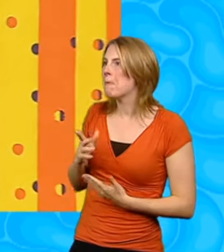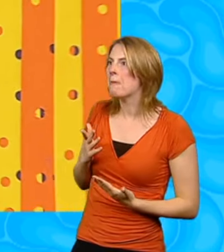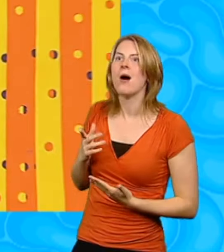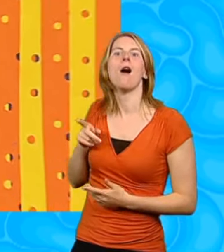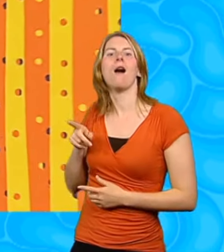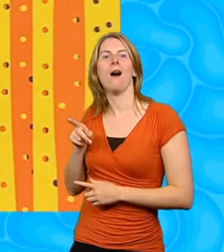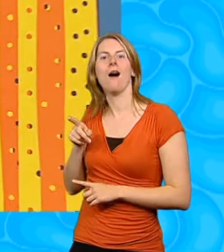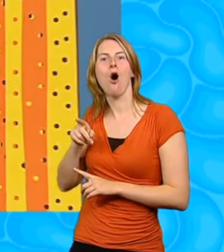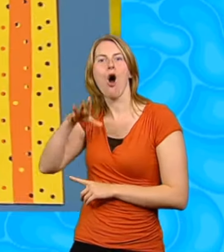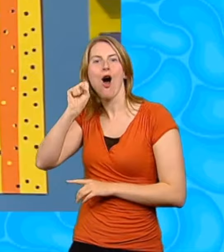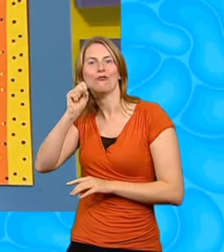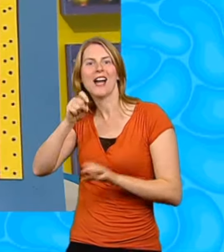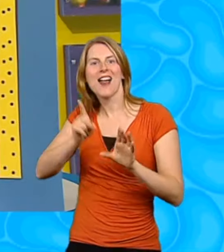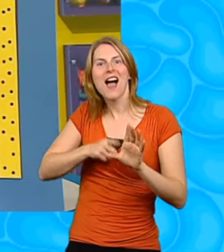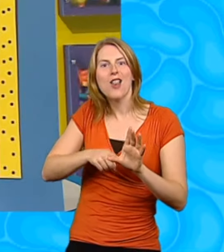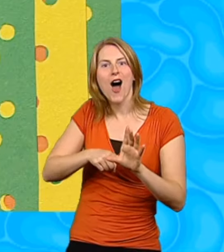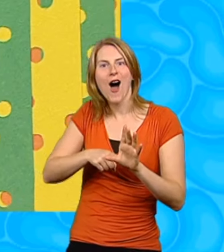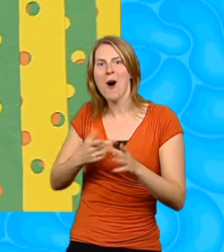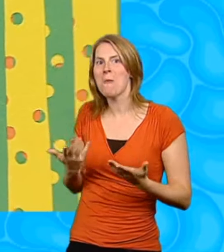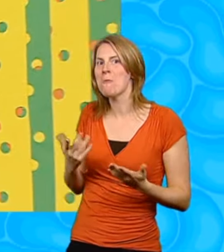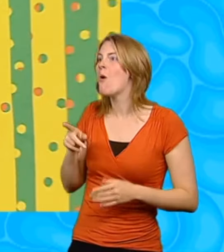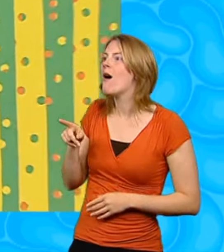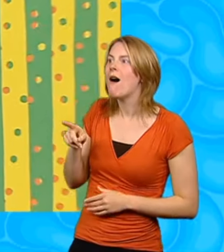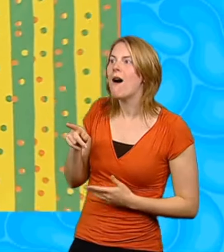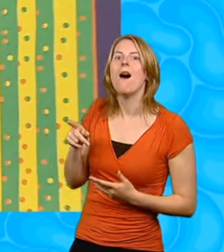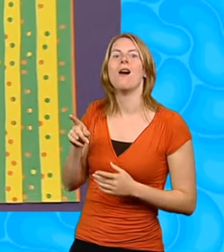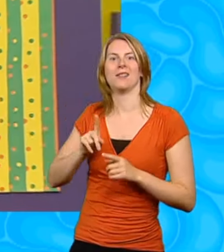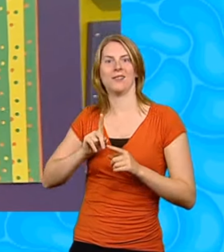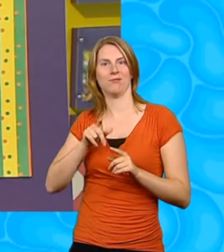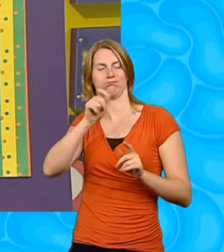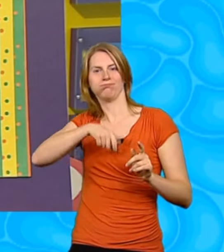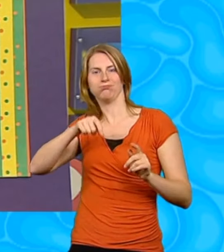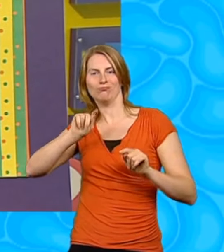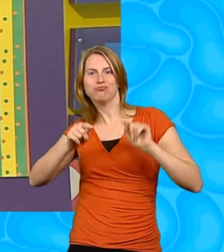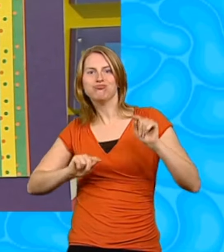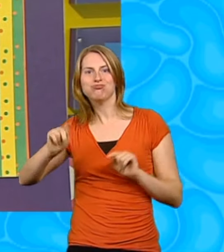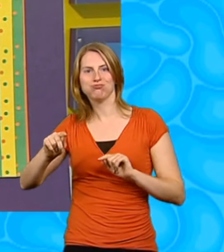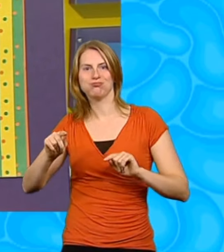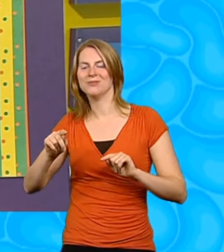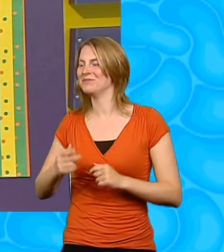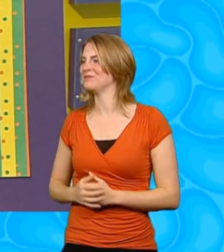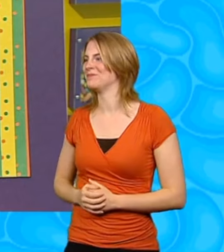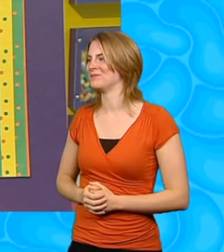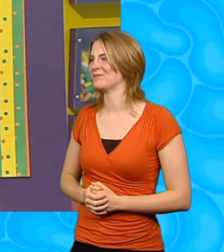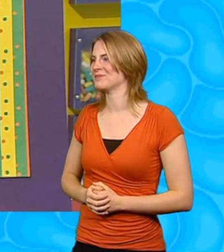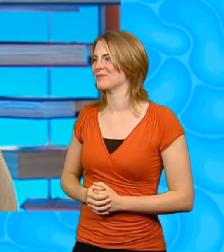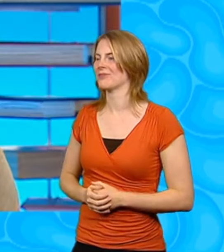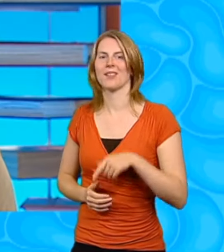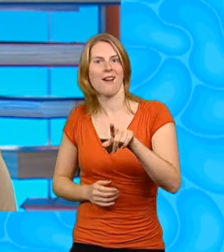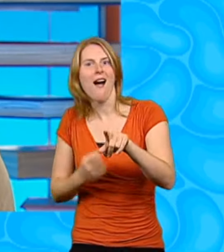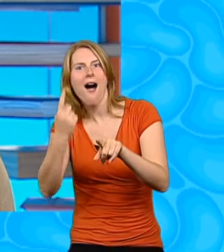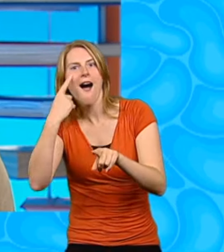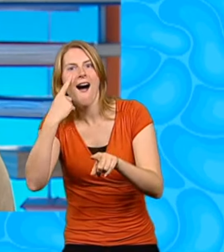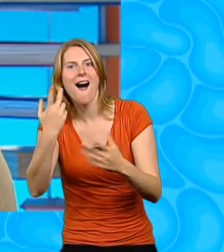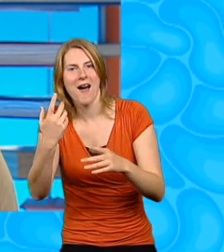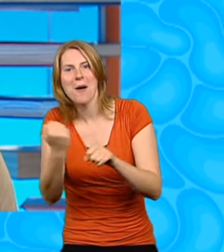How about orange and yellow spots and stripes? Or any colour you like. Stripey, spotty, hole punch patterns. Why